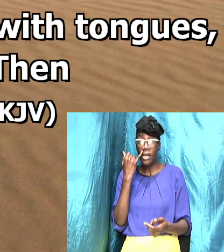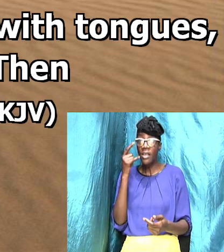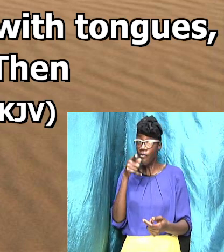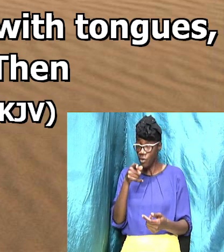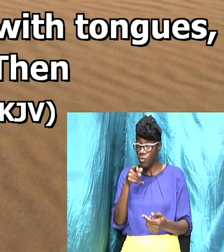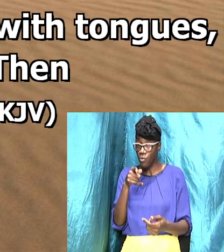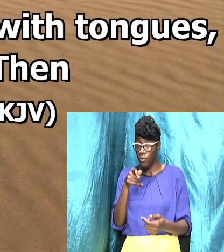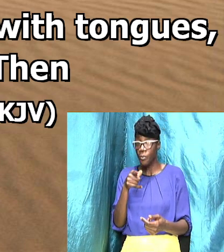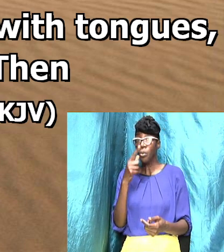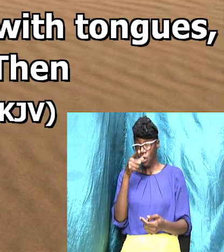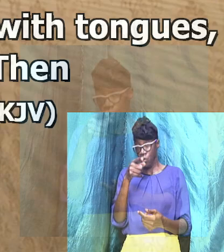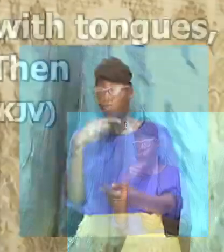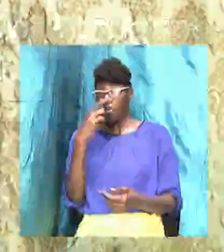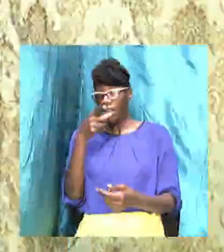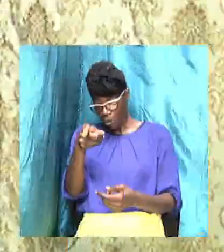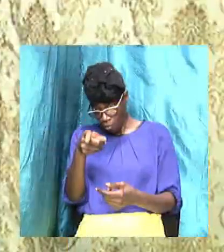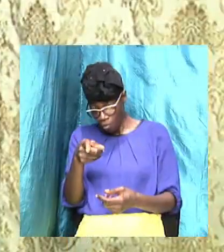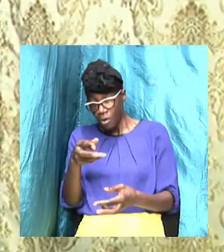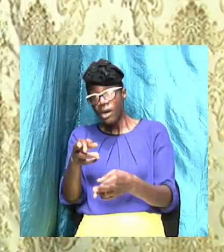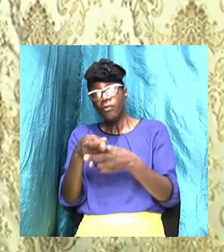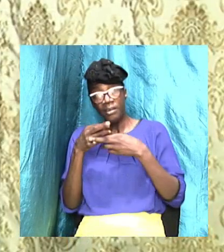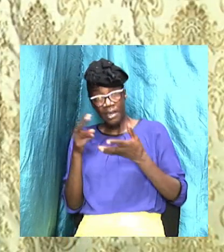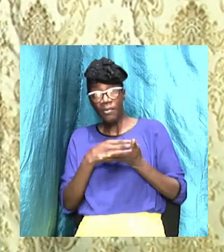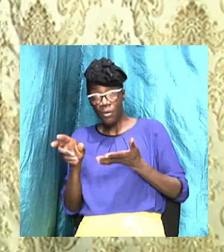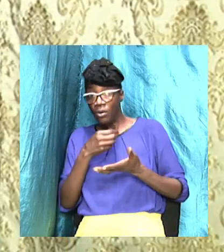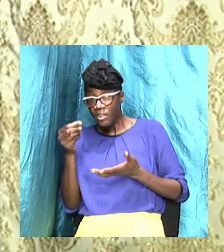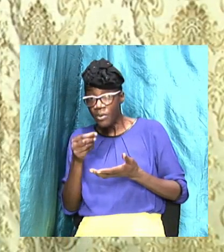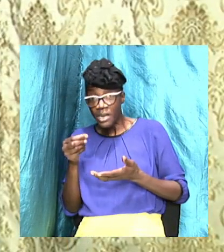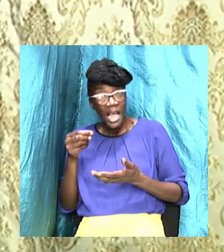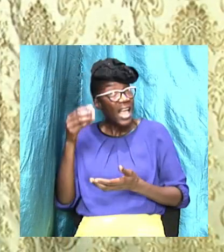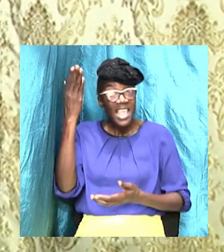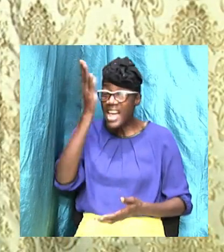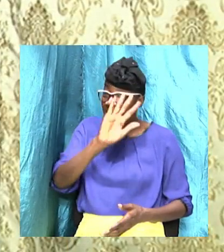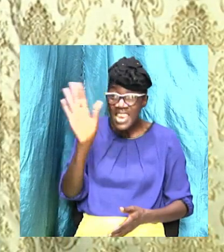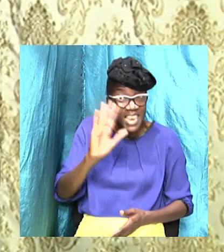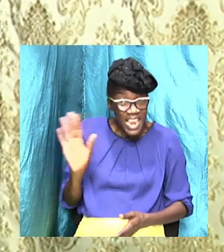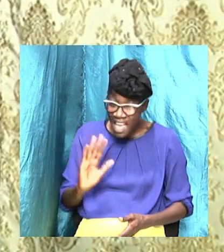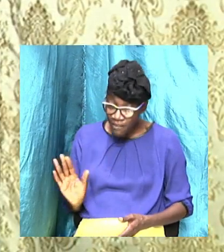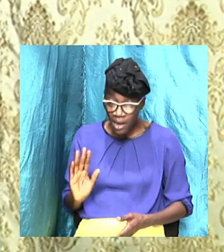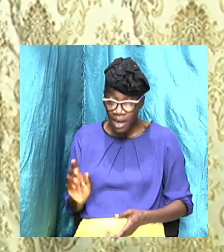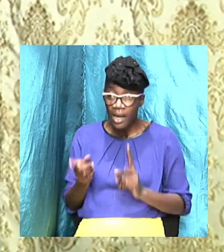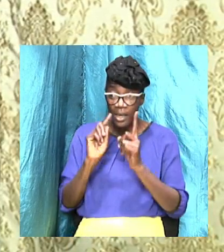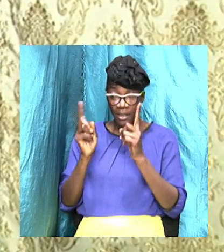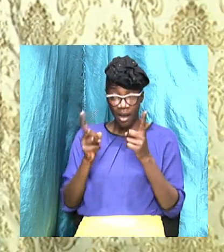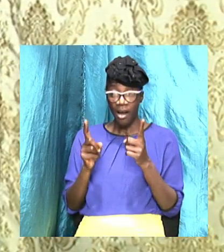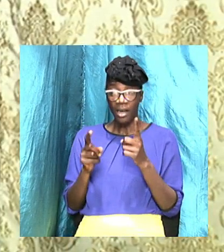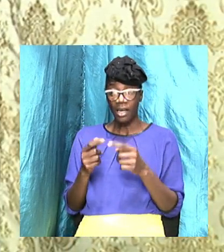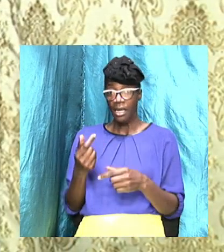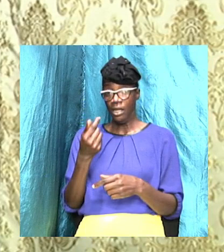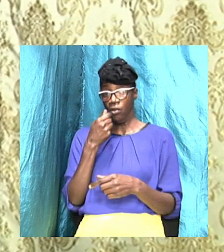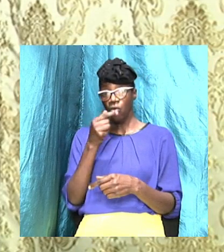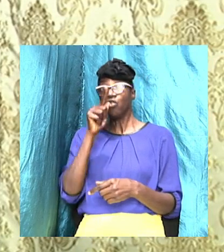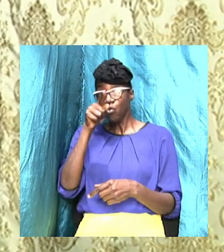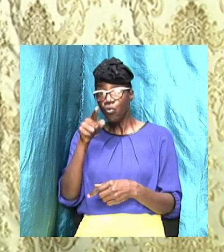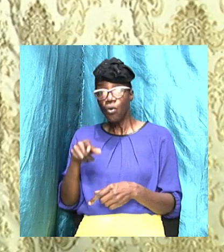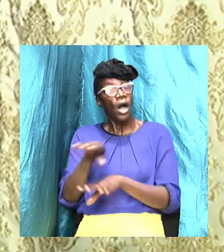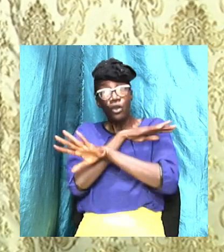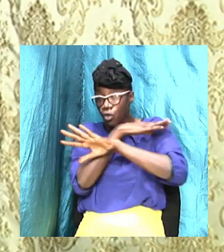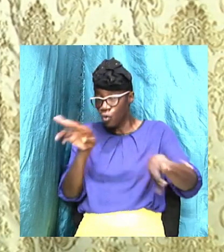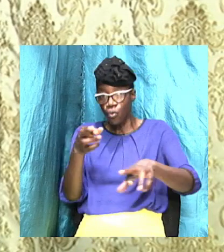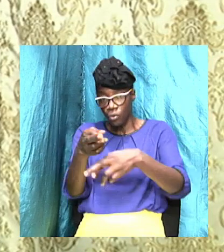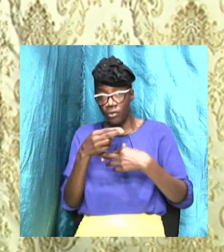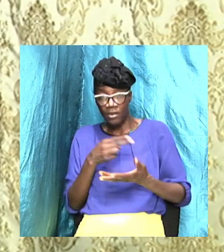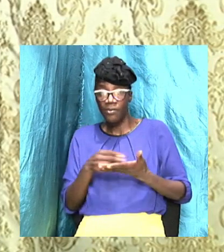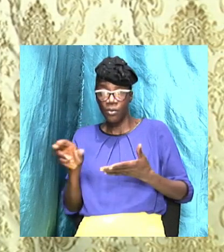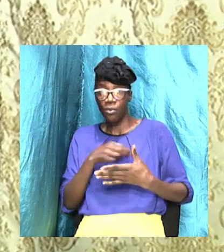said that you received the Holy Ghost and you never yet spoke in tongues, you have not received the Holy